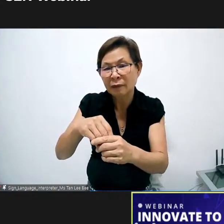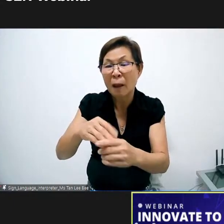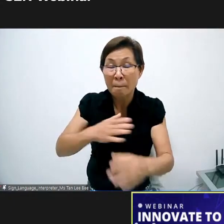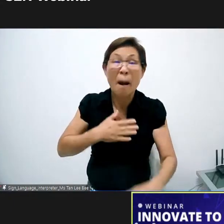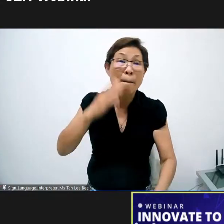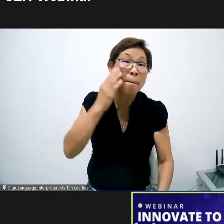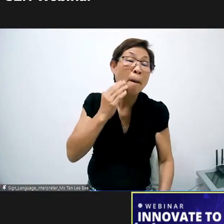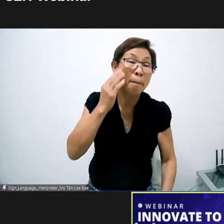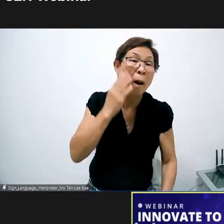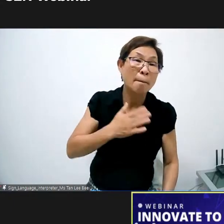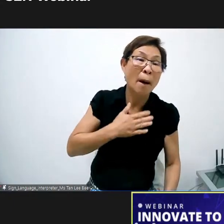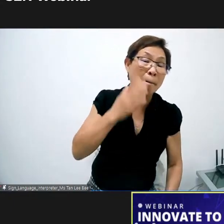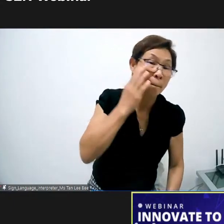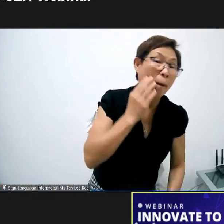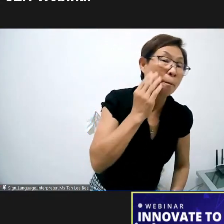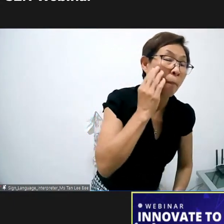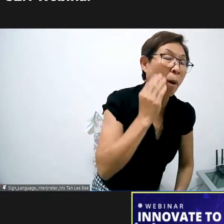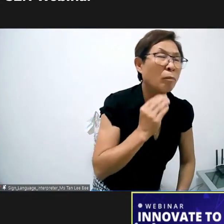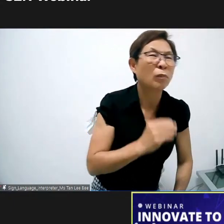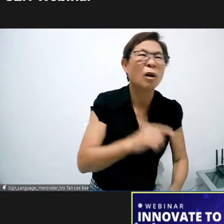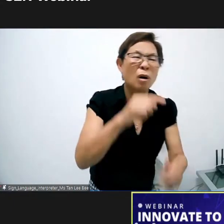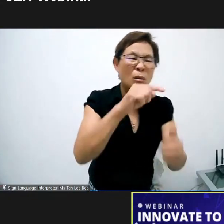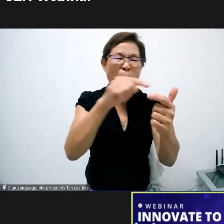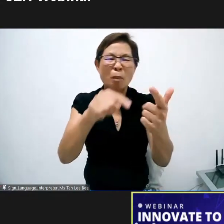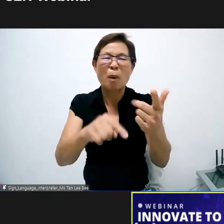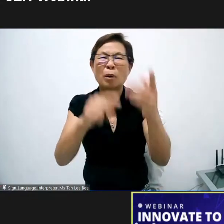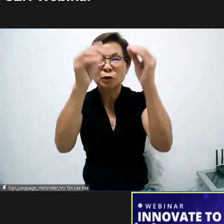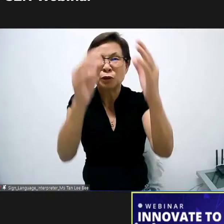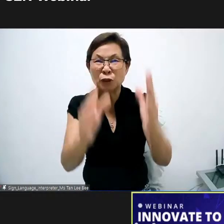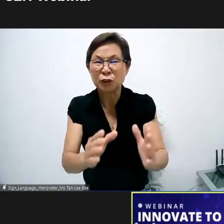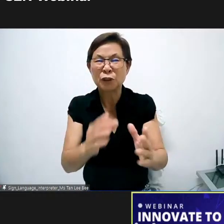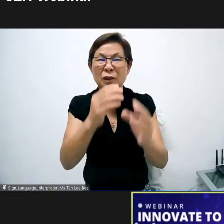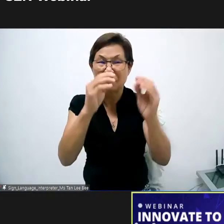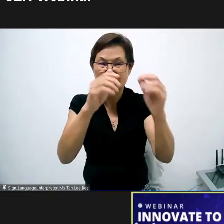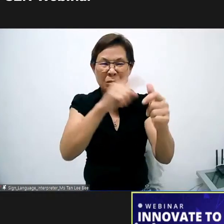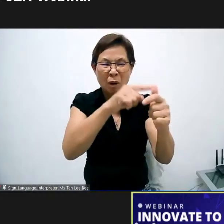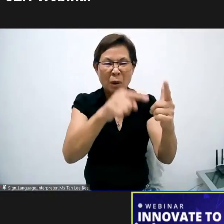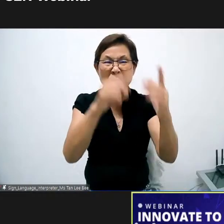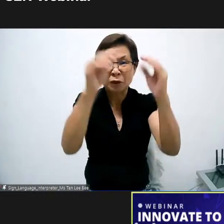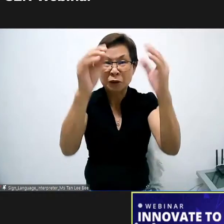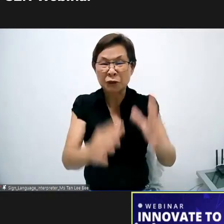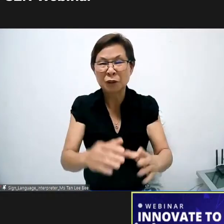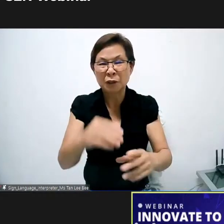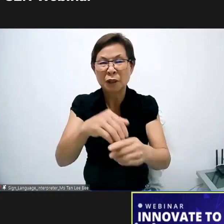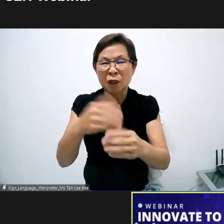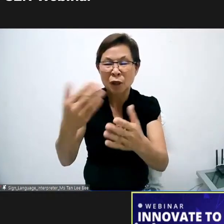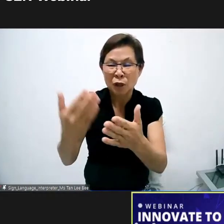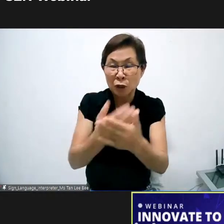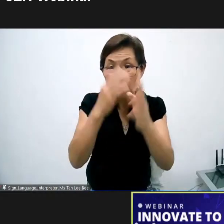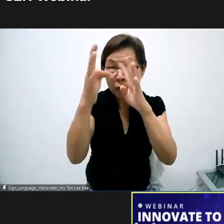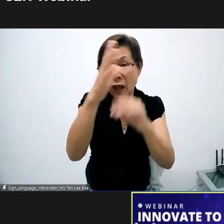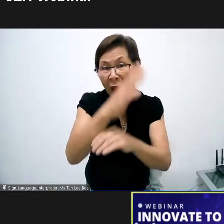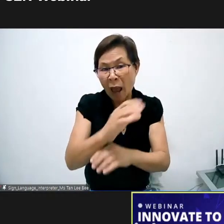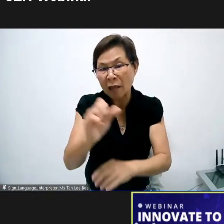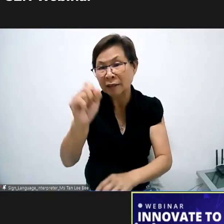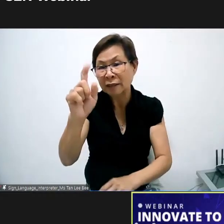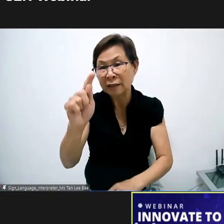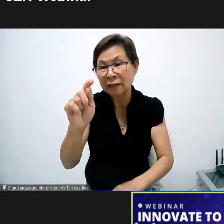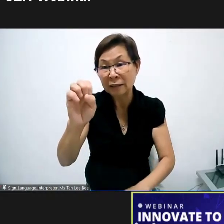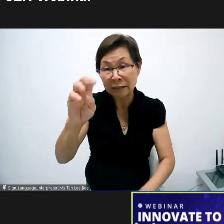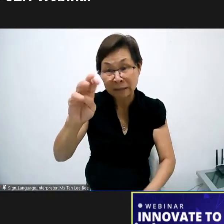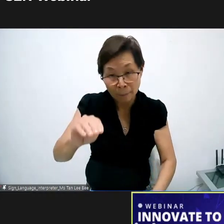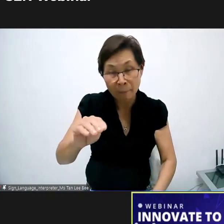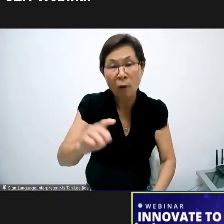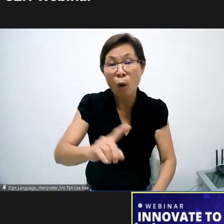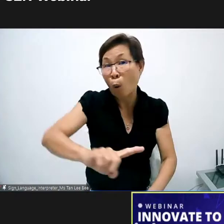with several teachers, educators, particularly in innovation and STEM,